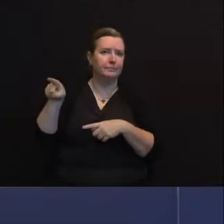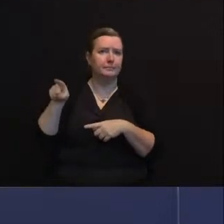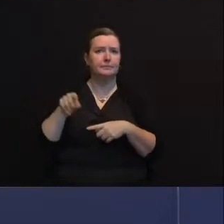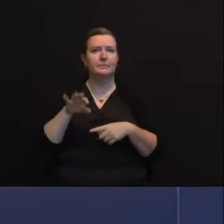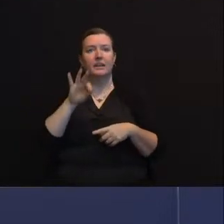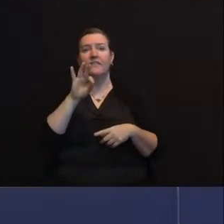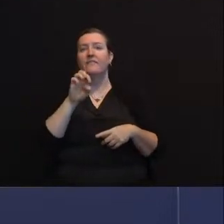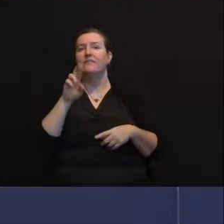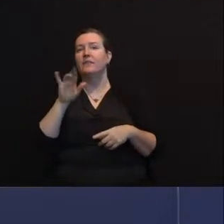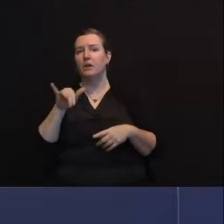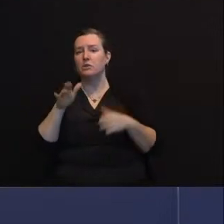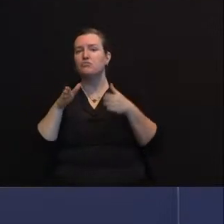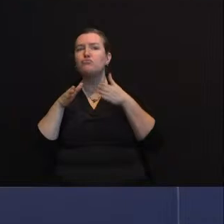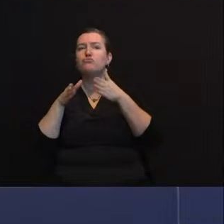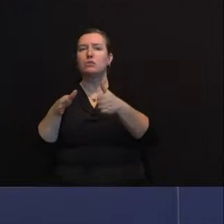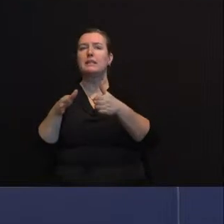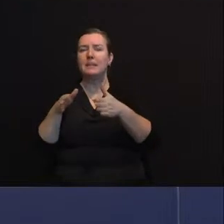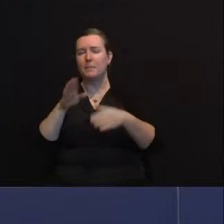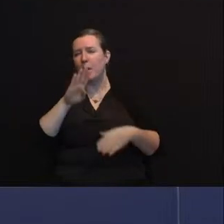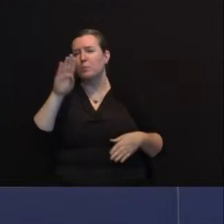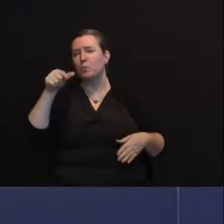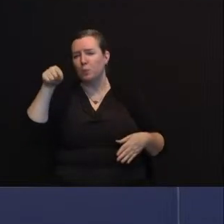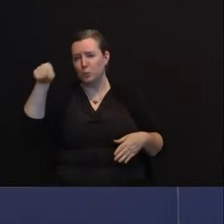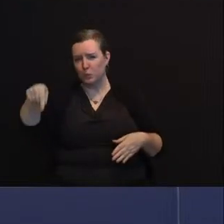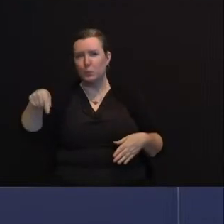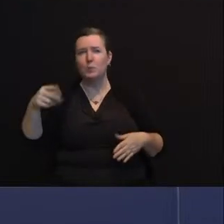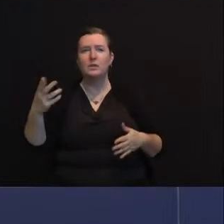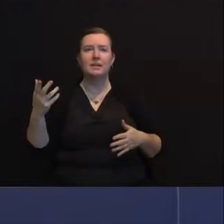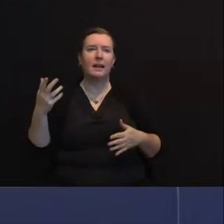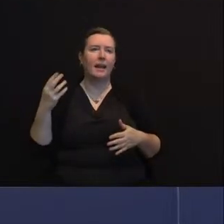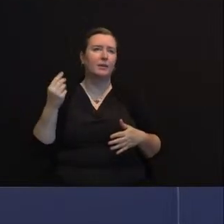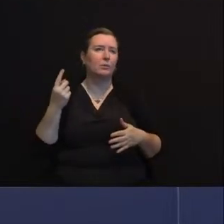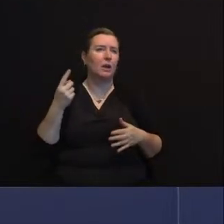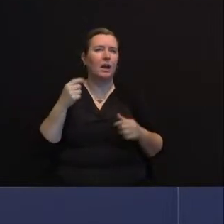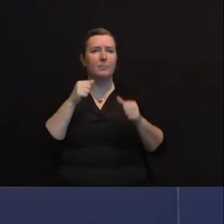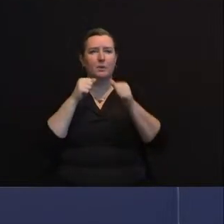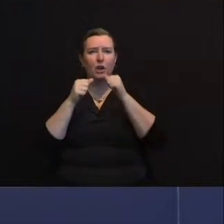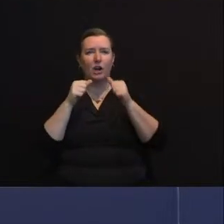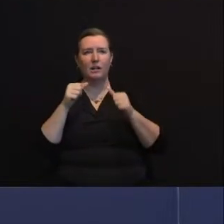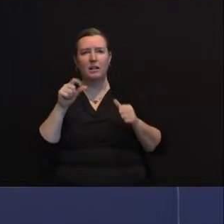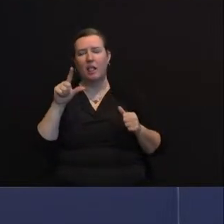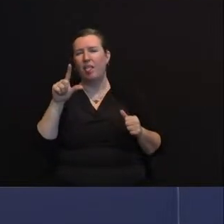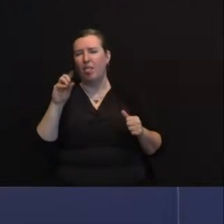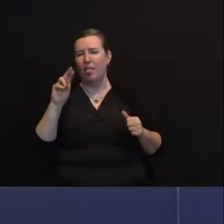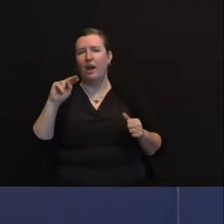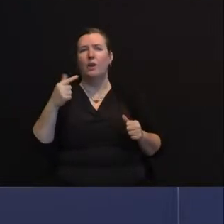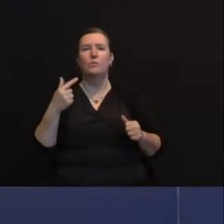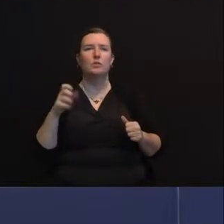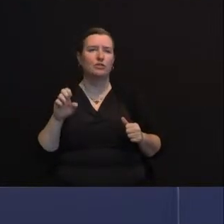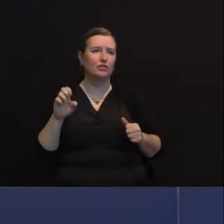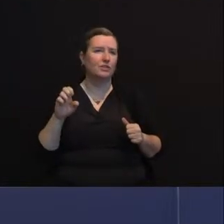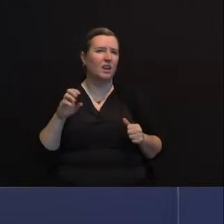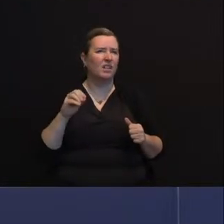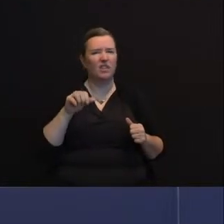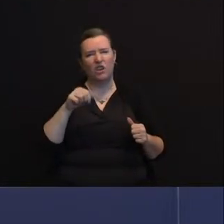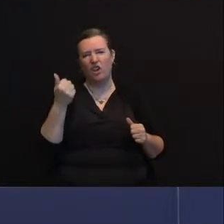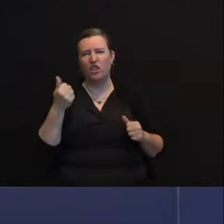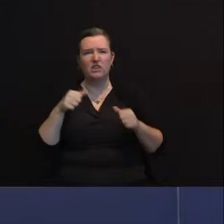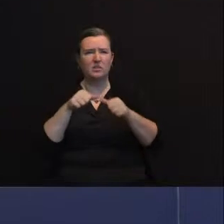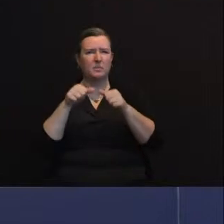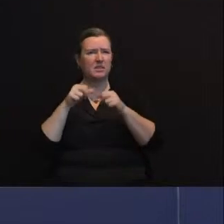cited, as was Vivo Lounge 167 and Esther's Place